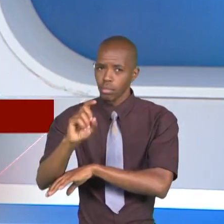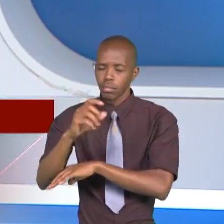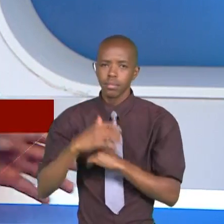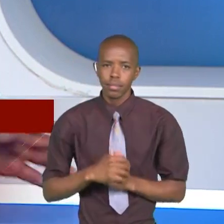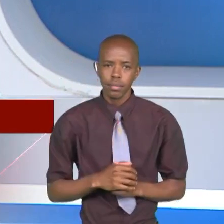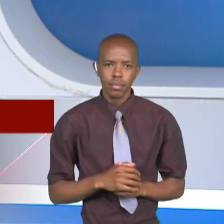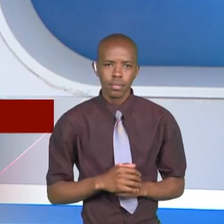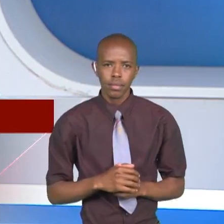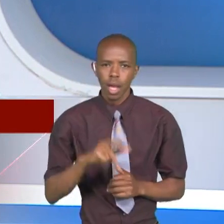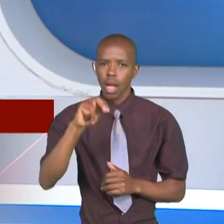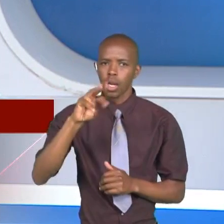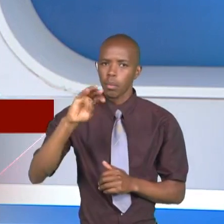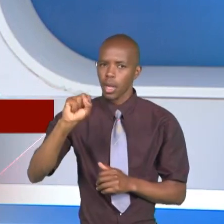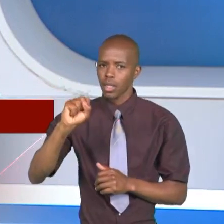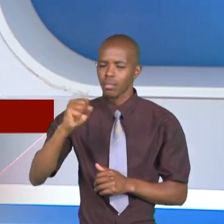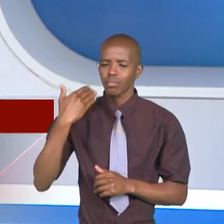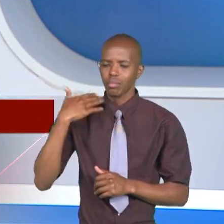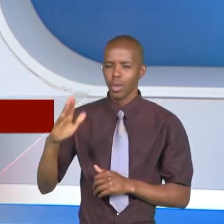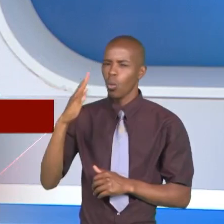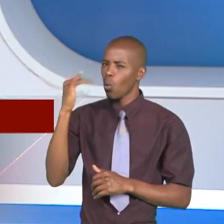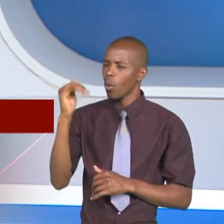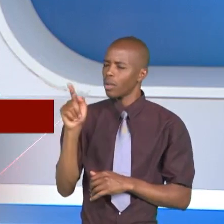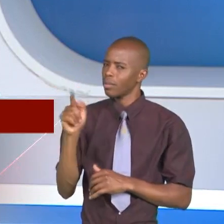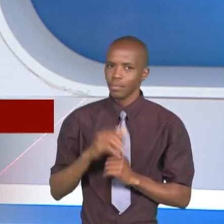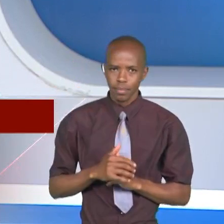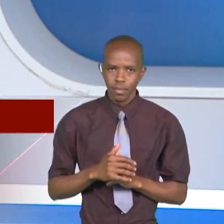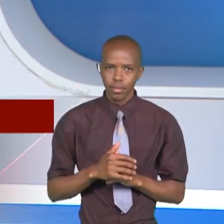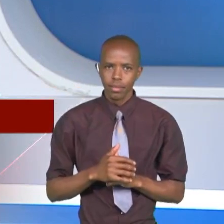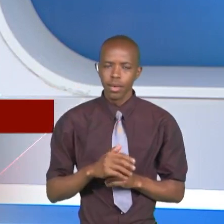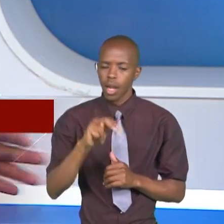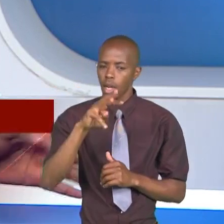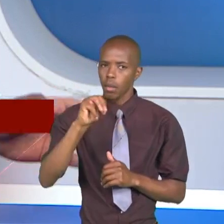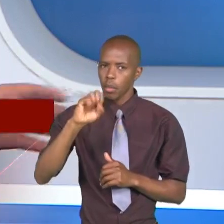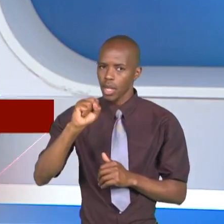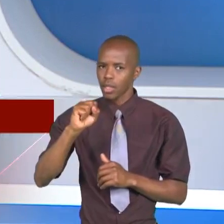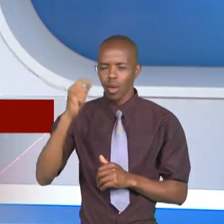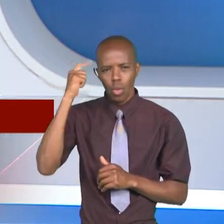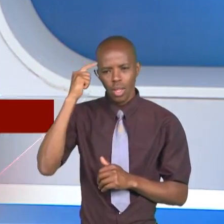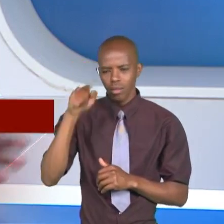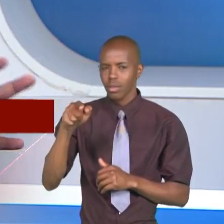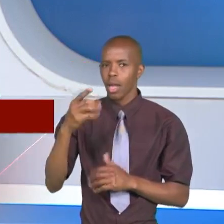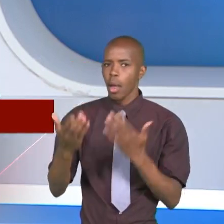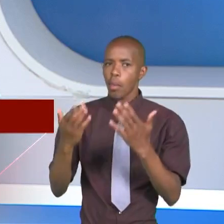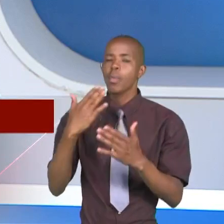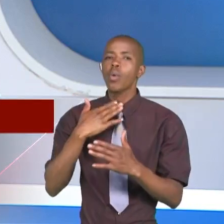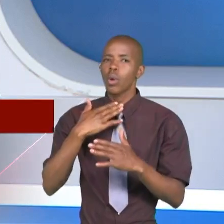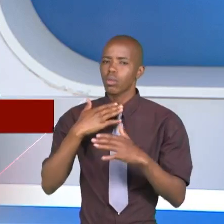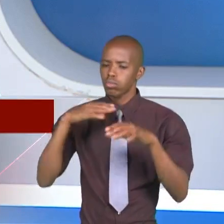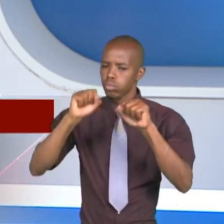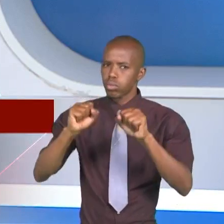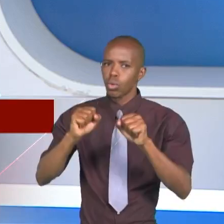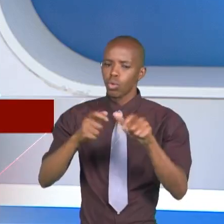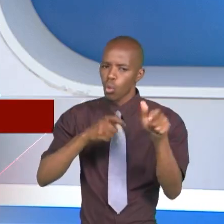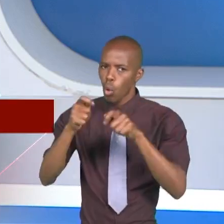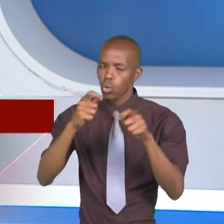Nairobi? NMS, you don't really like NMS, but NMS maybe may have some time. Do you think NMS will just run the county until